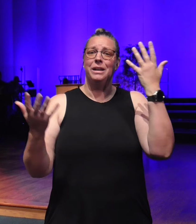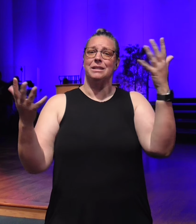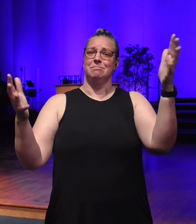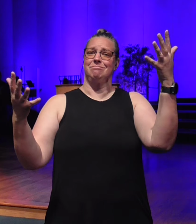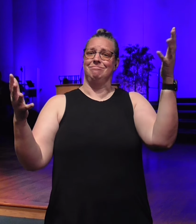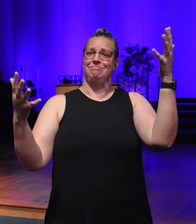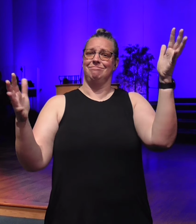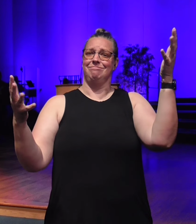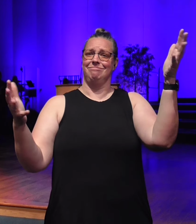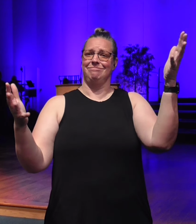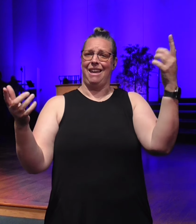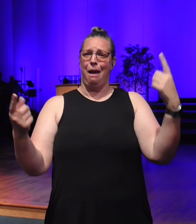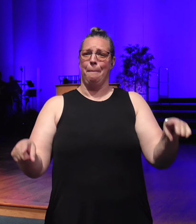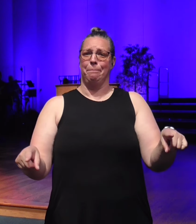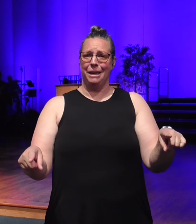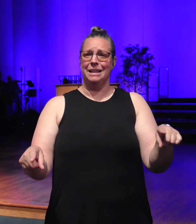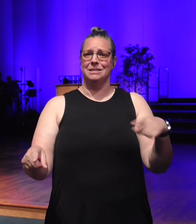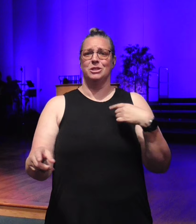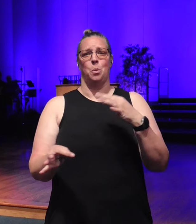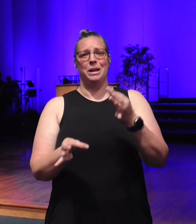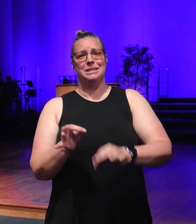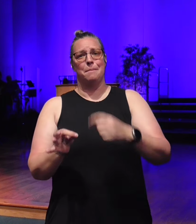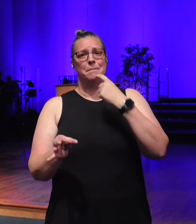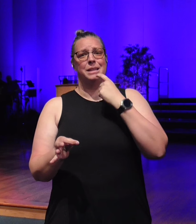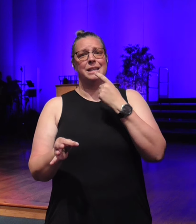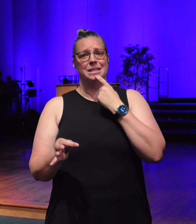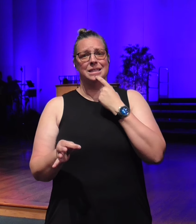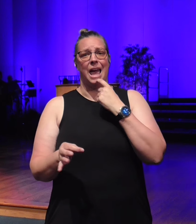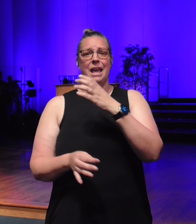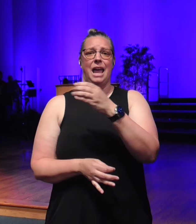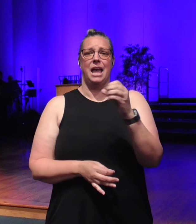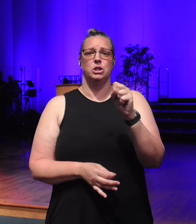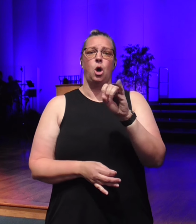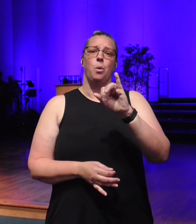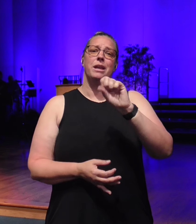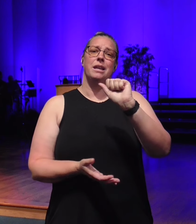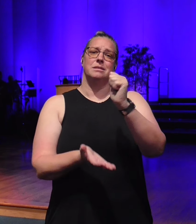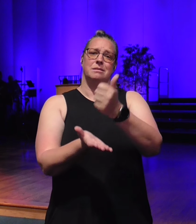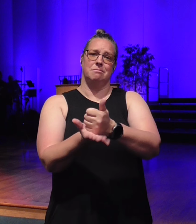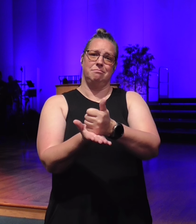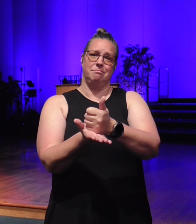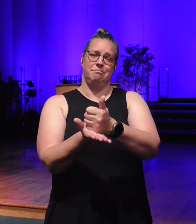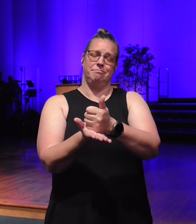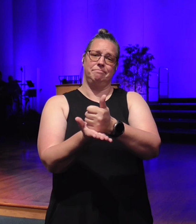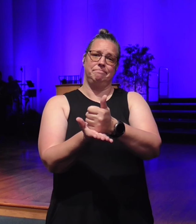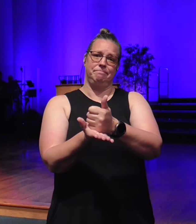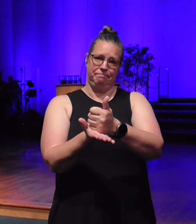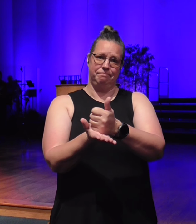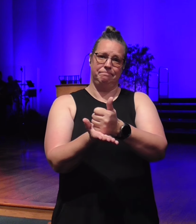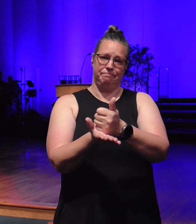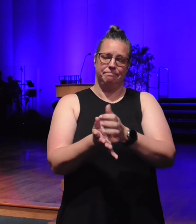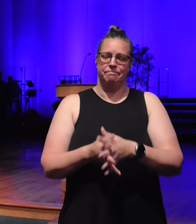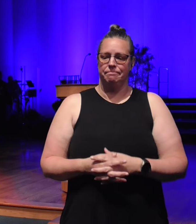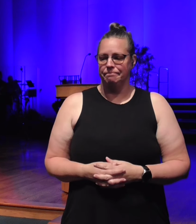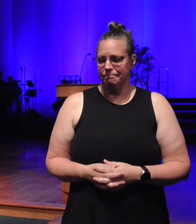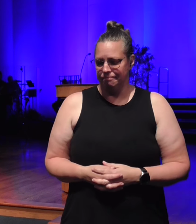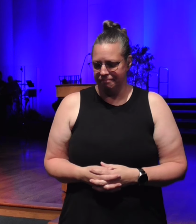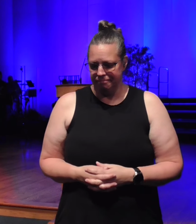and dusted, as we simply say together, and so it is. Amen.